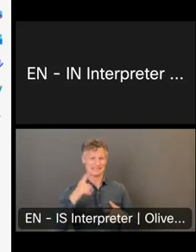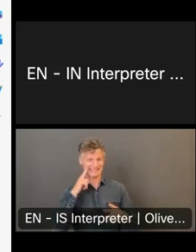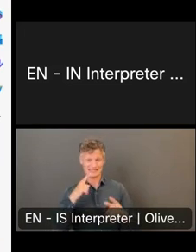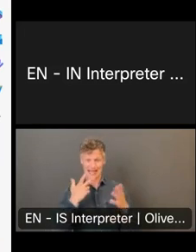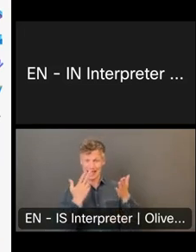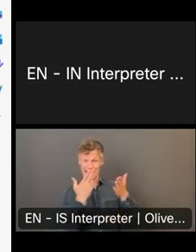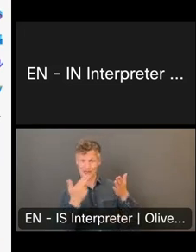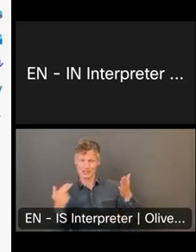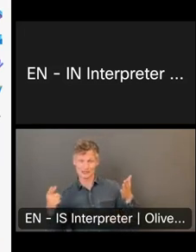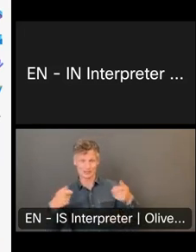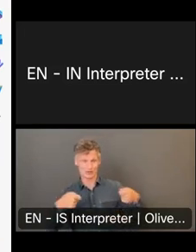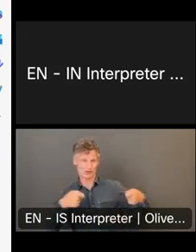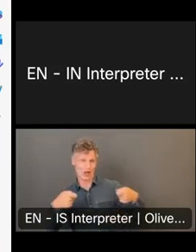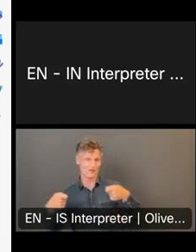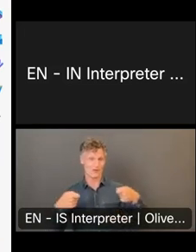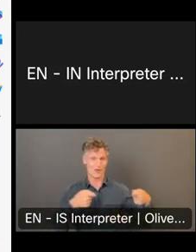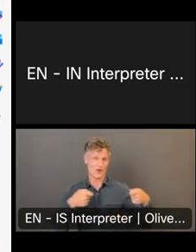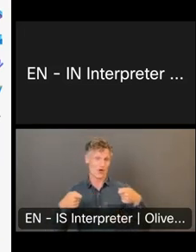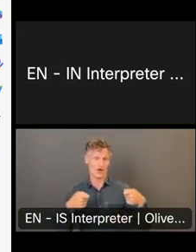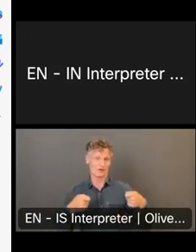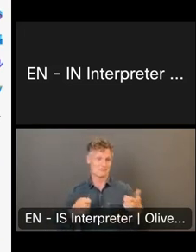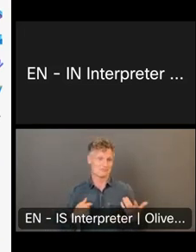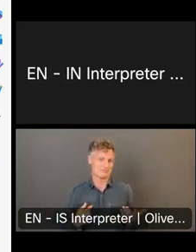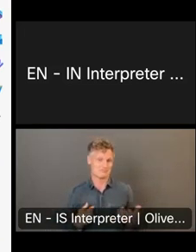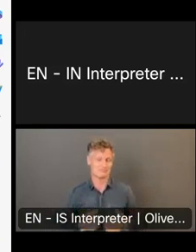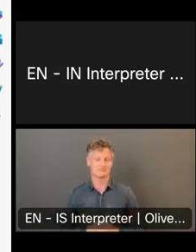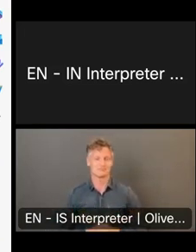of the tug of war. Not sure which side is which here.